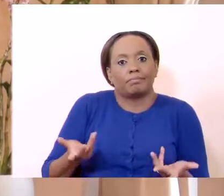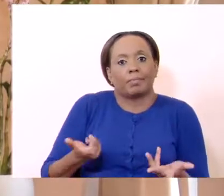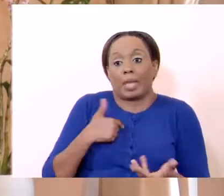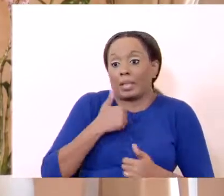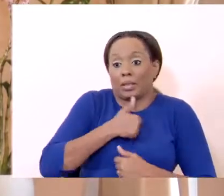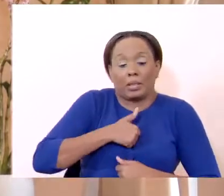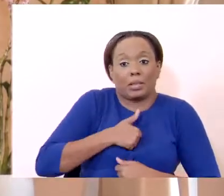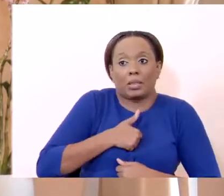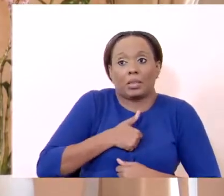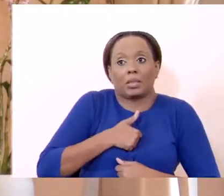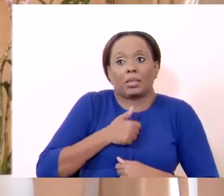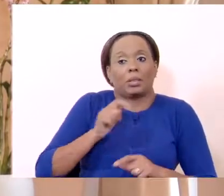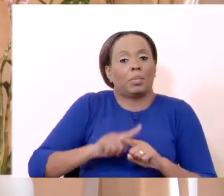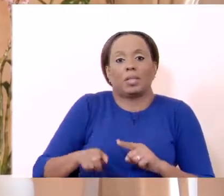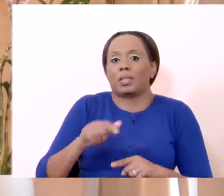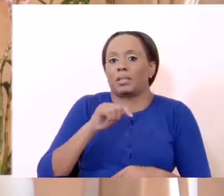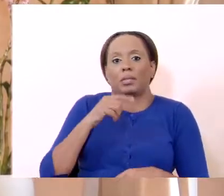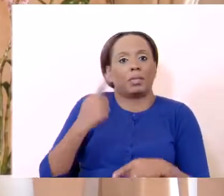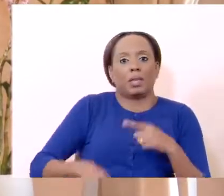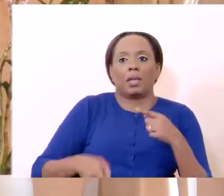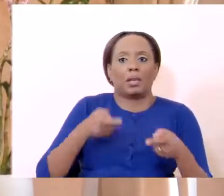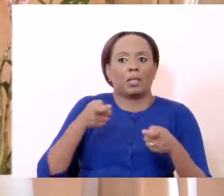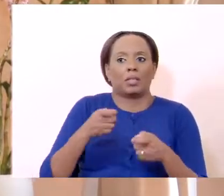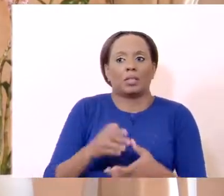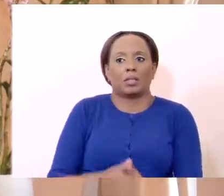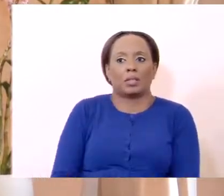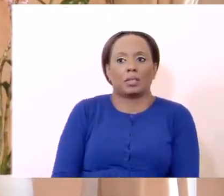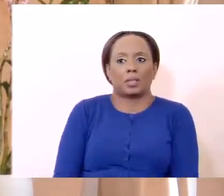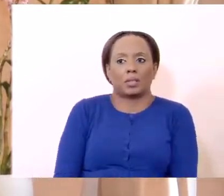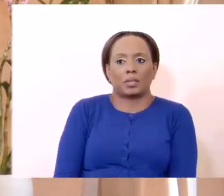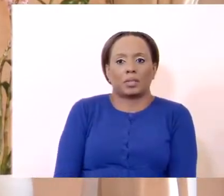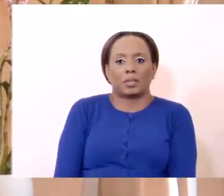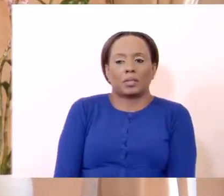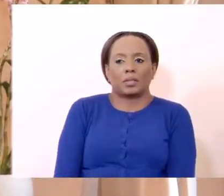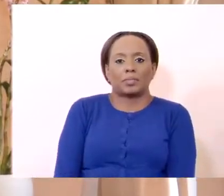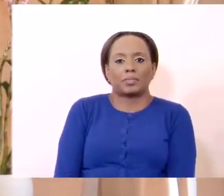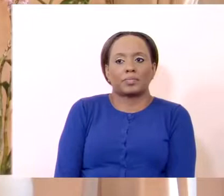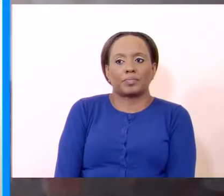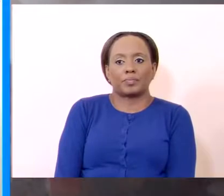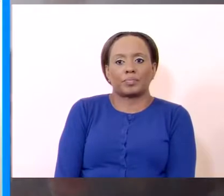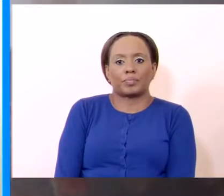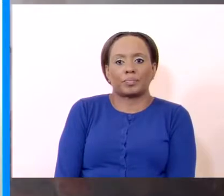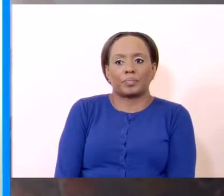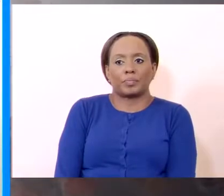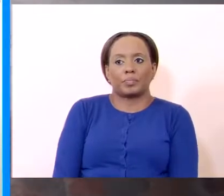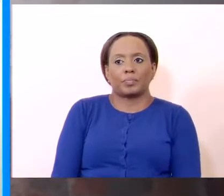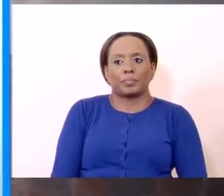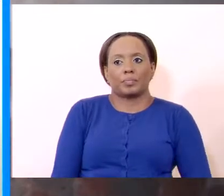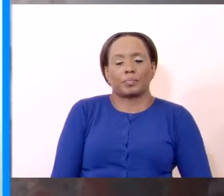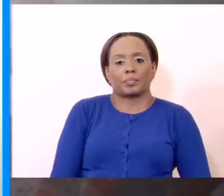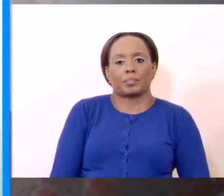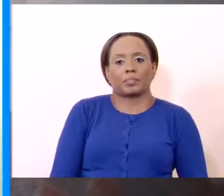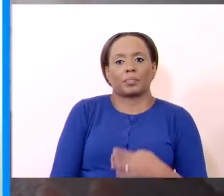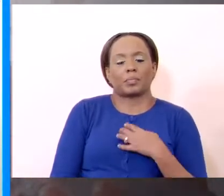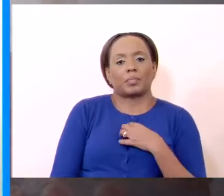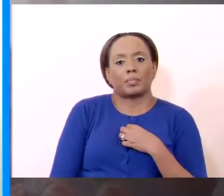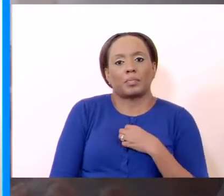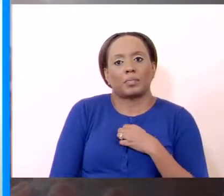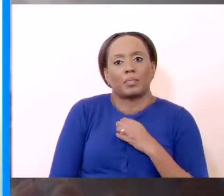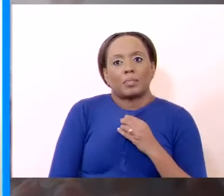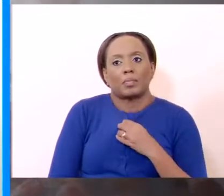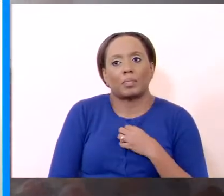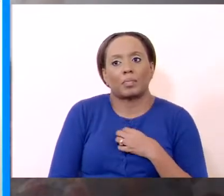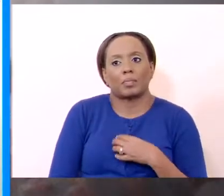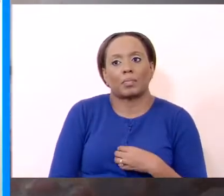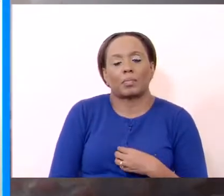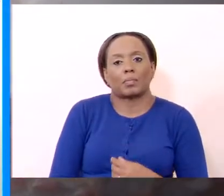but sometimes it is really out of our control. Thank you. I would like to ask a question of Dr. Cave now,